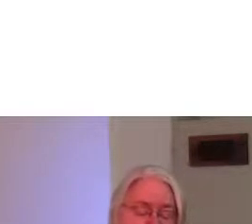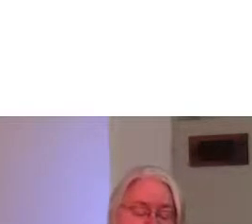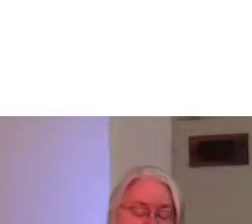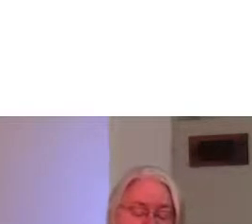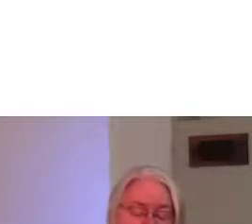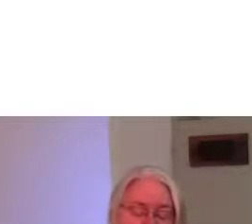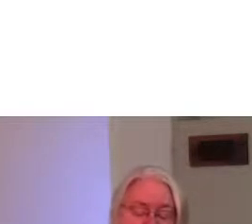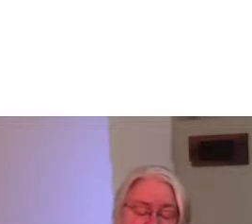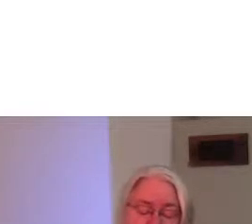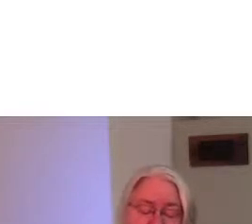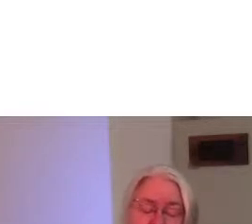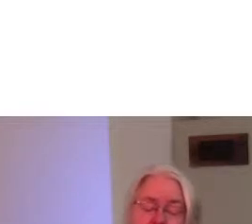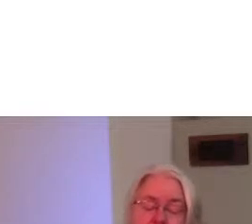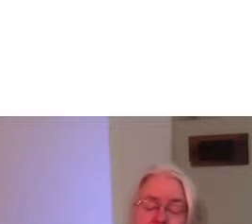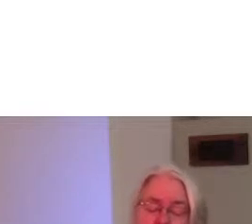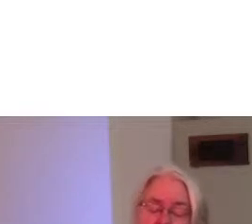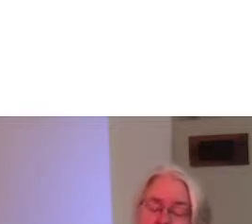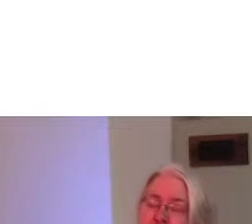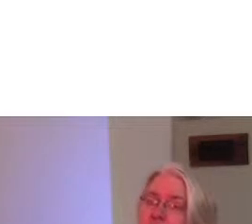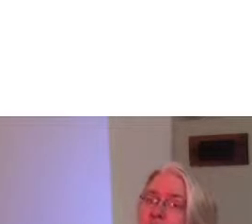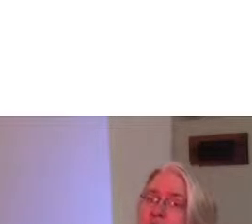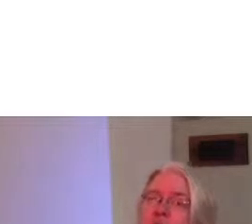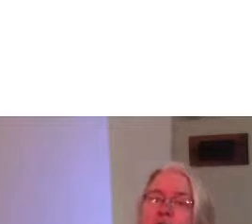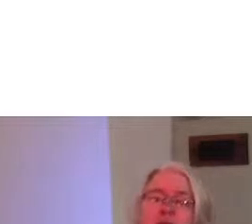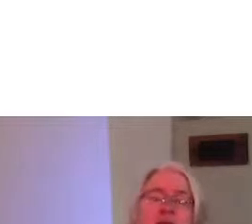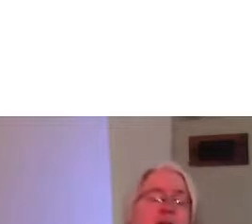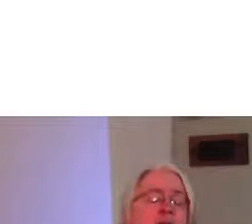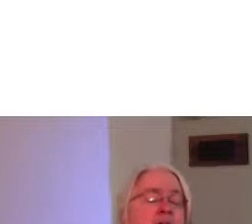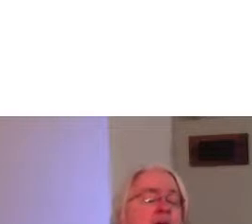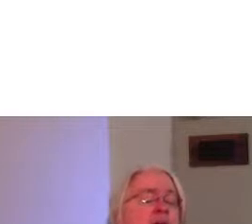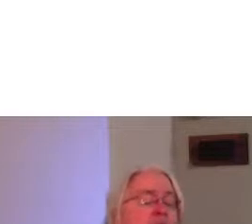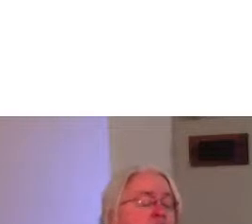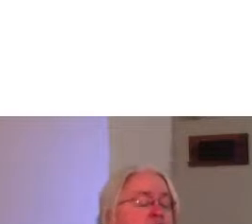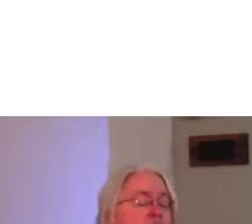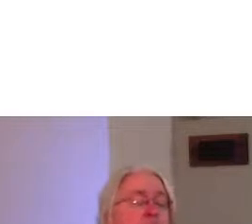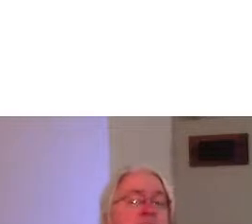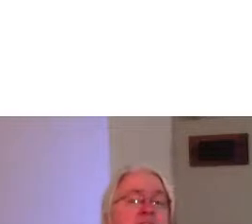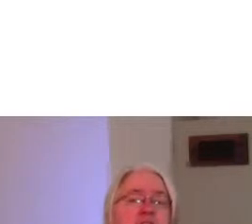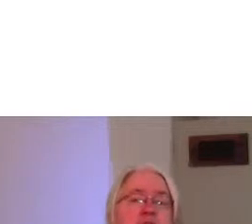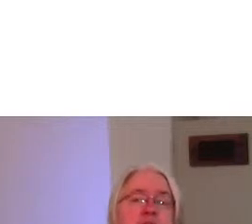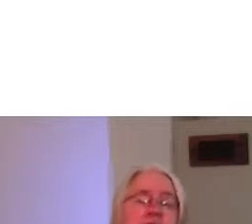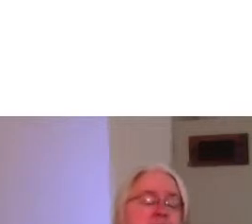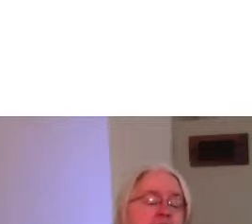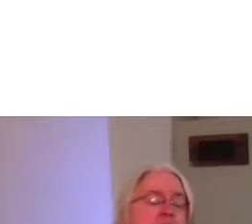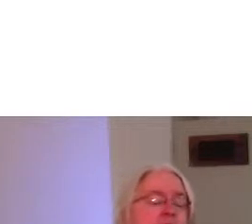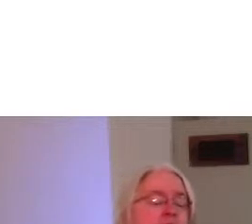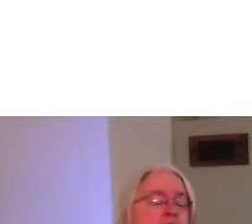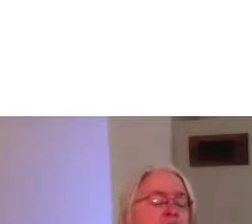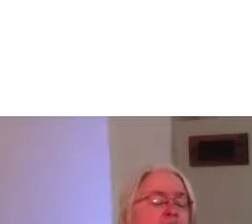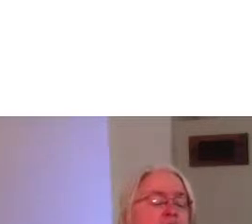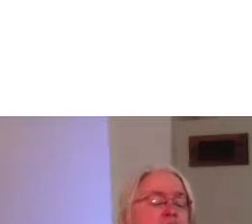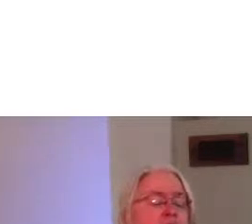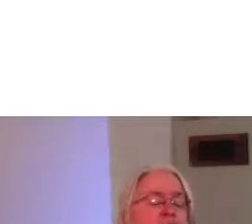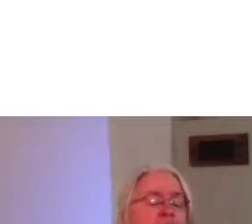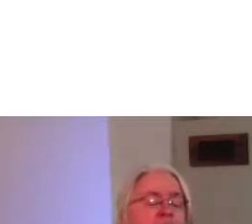love. And we have found a need to be together.